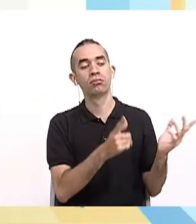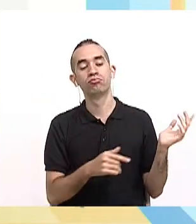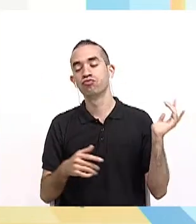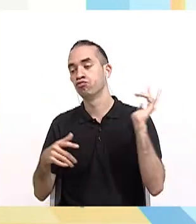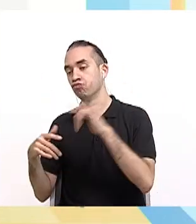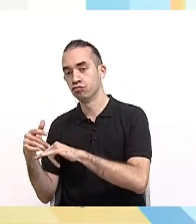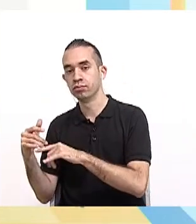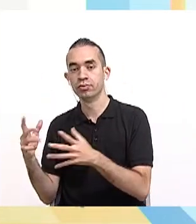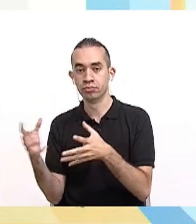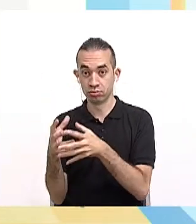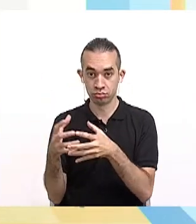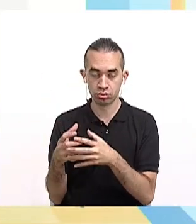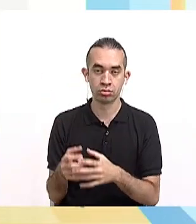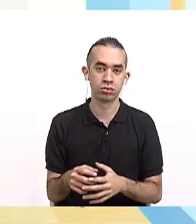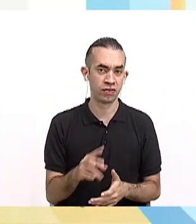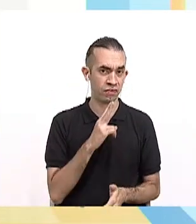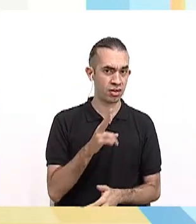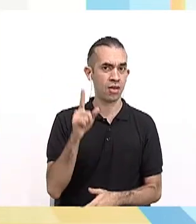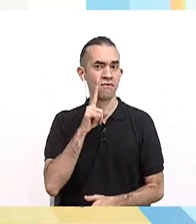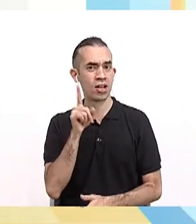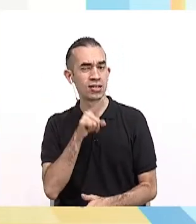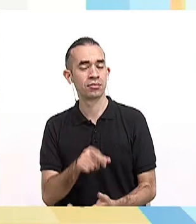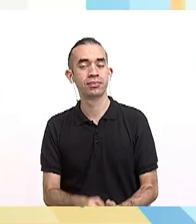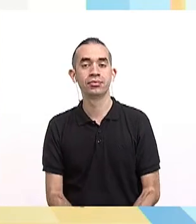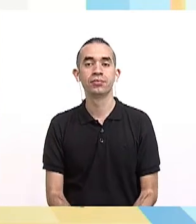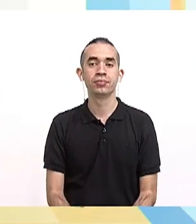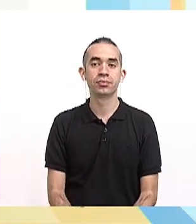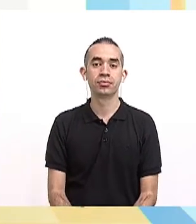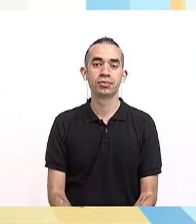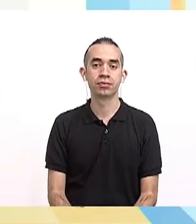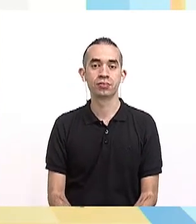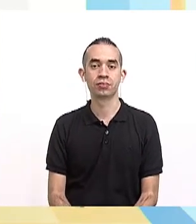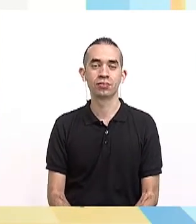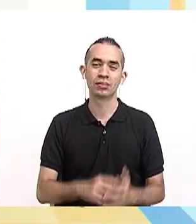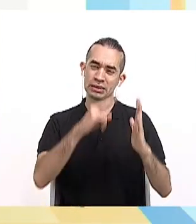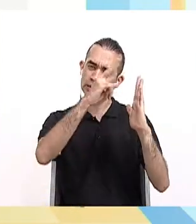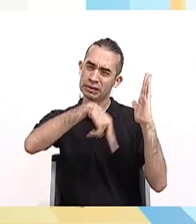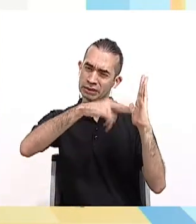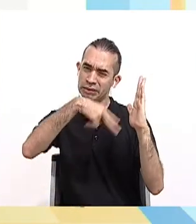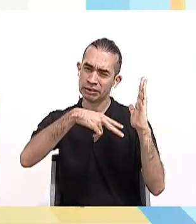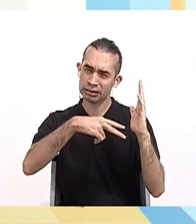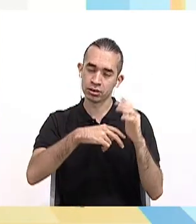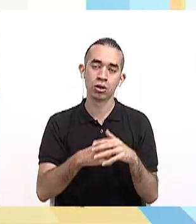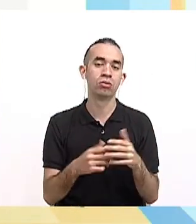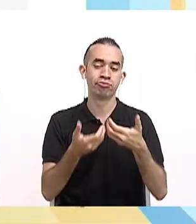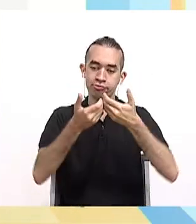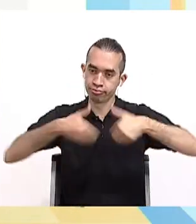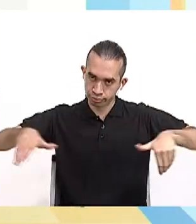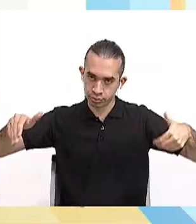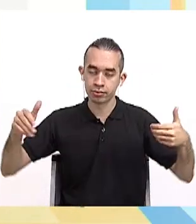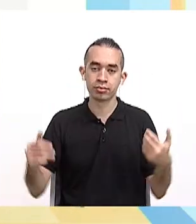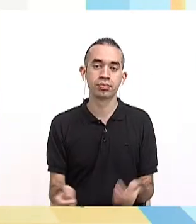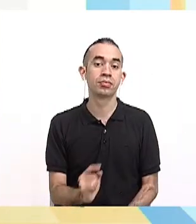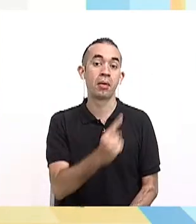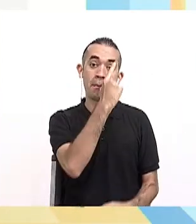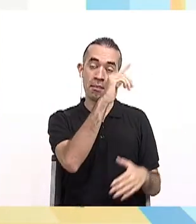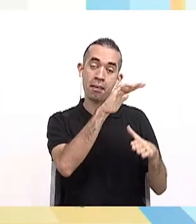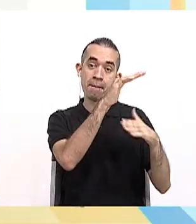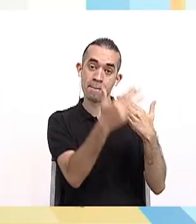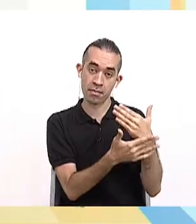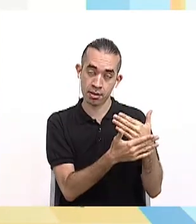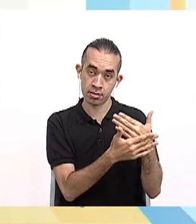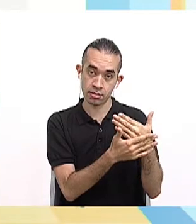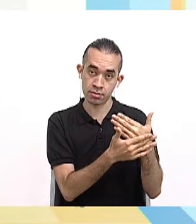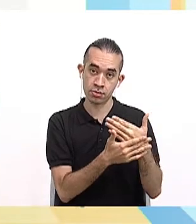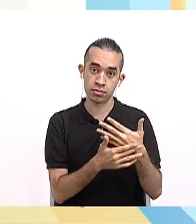or is that false? Now, since the reading is a little long, I divided it into 2. The first part, we're going